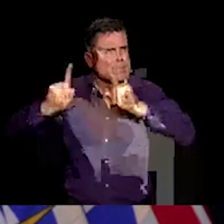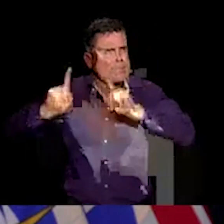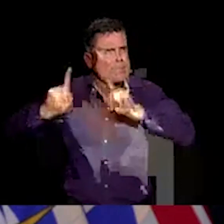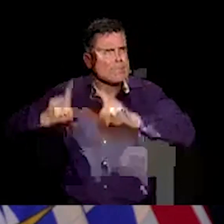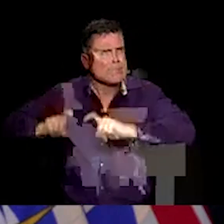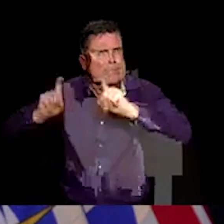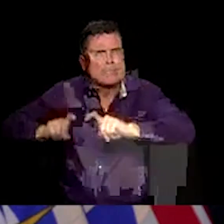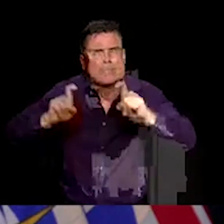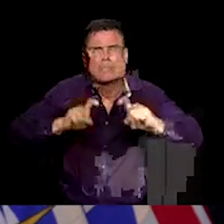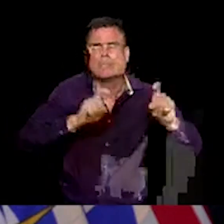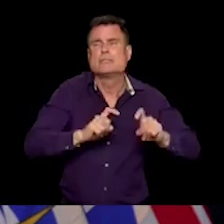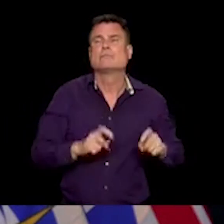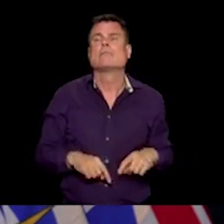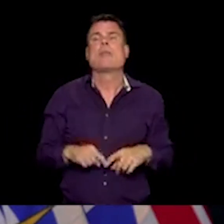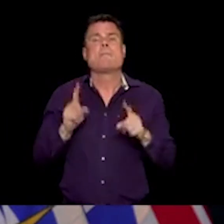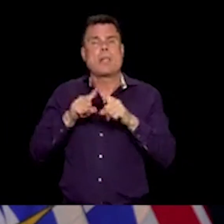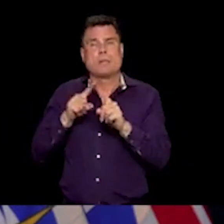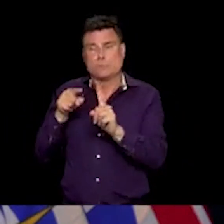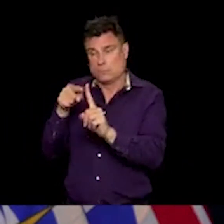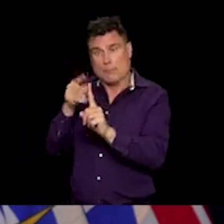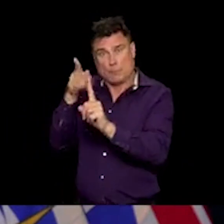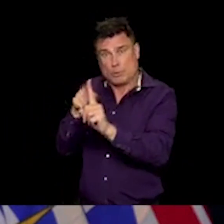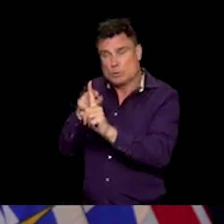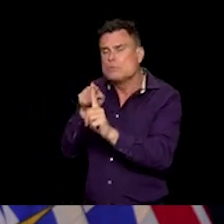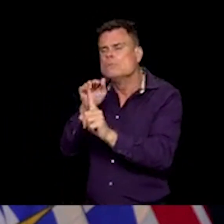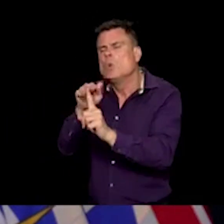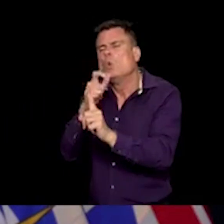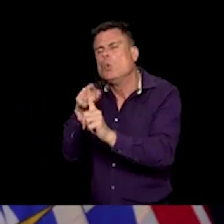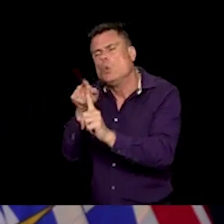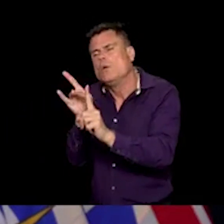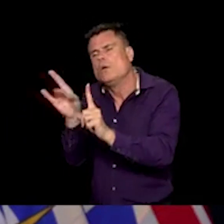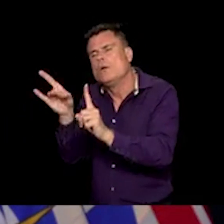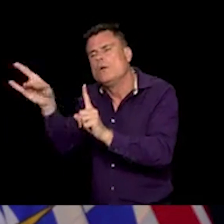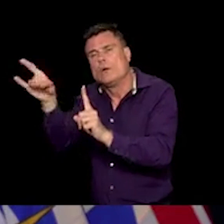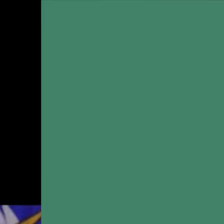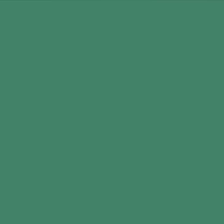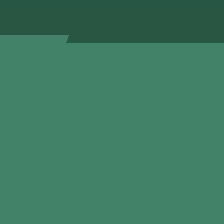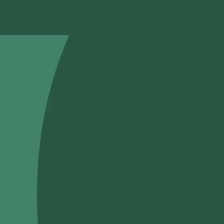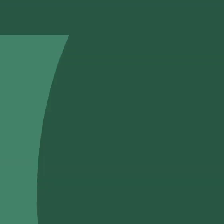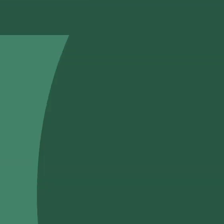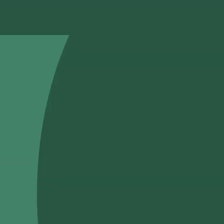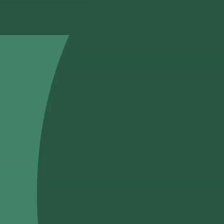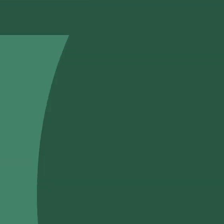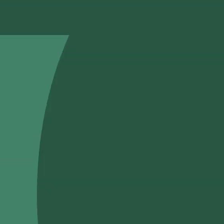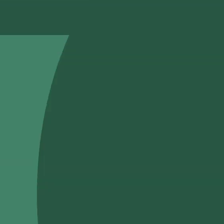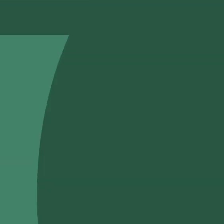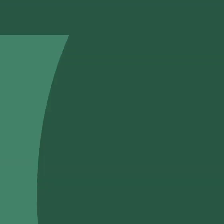manage this and that we're able to manage it without overwhelming our healthcare system.